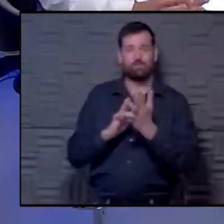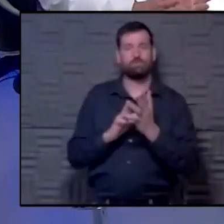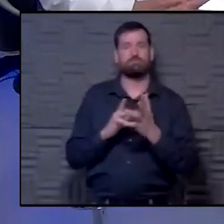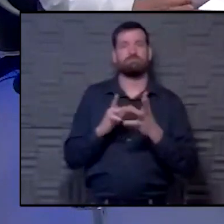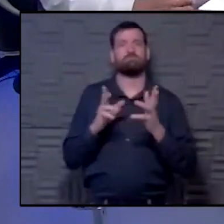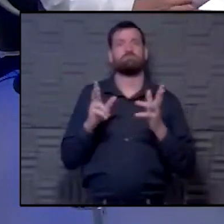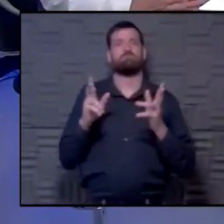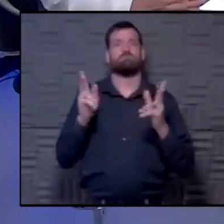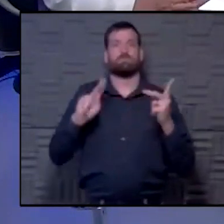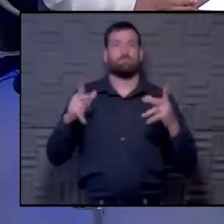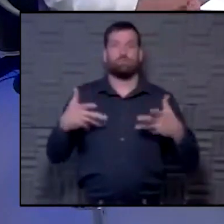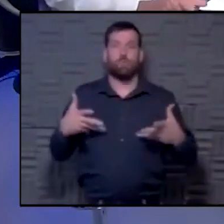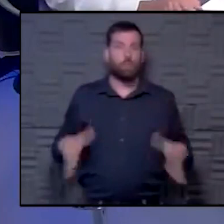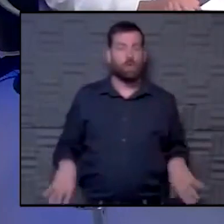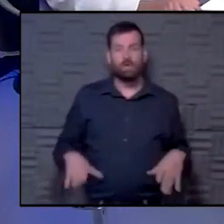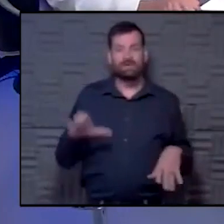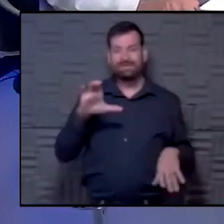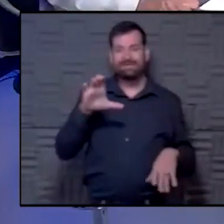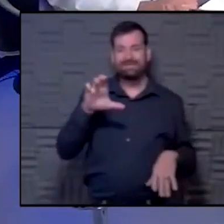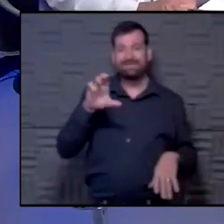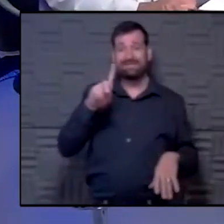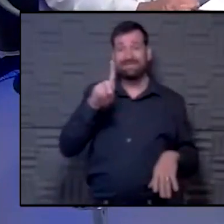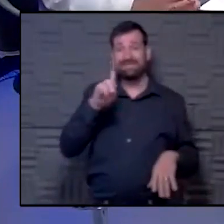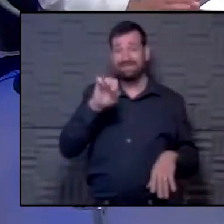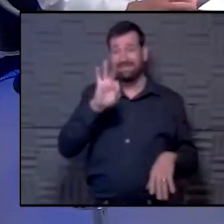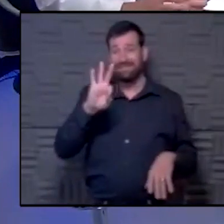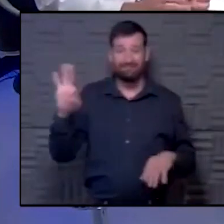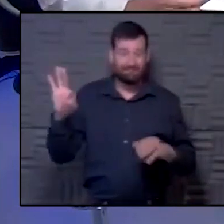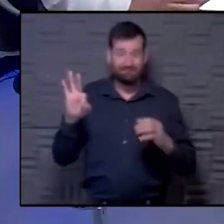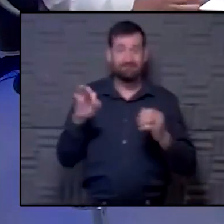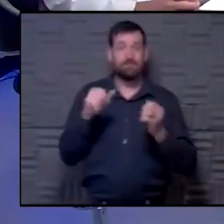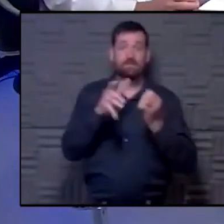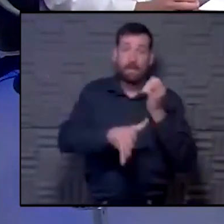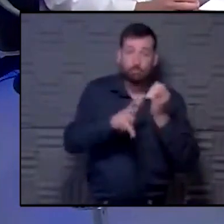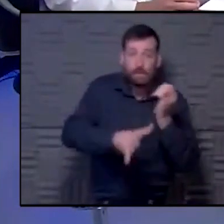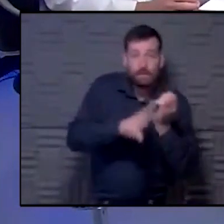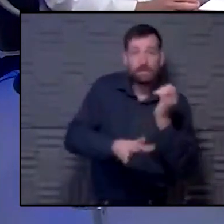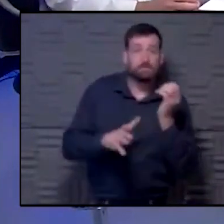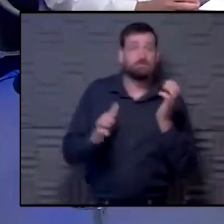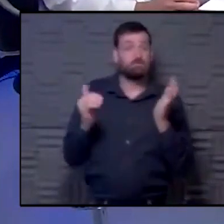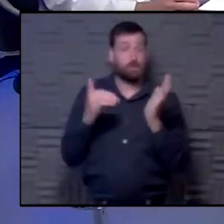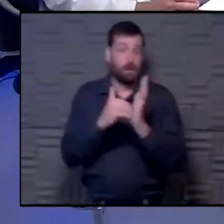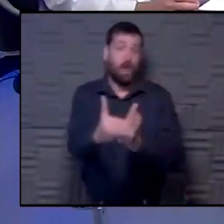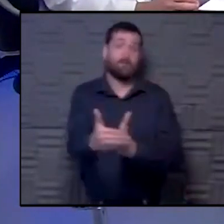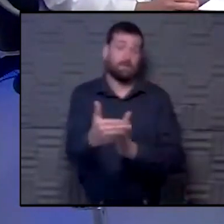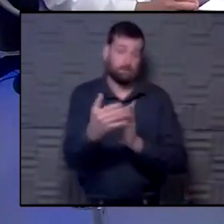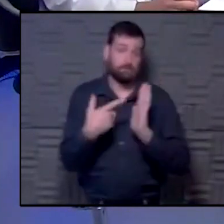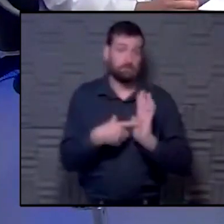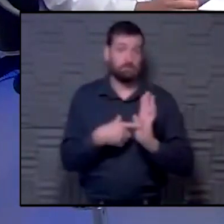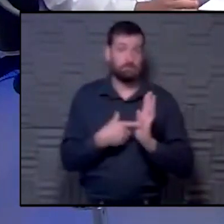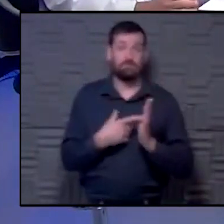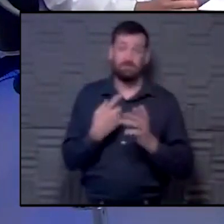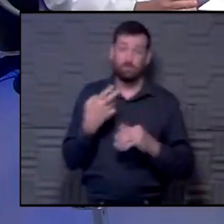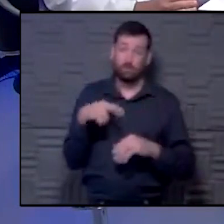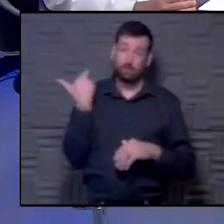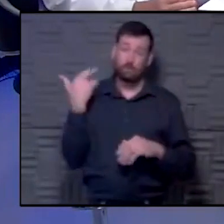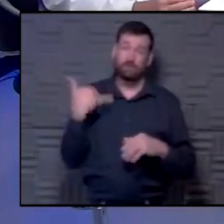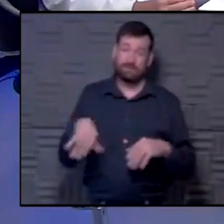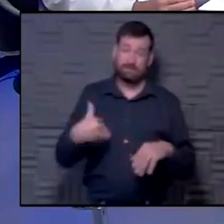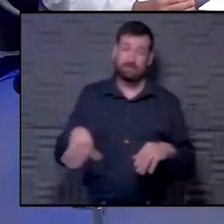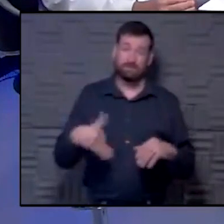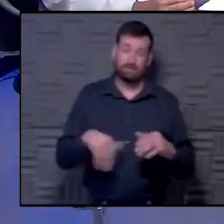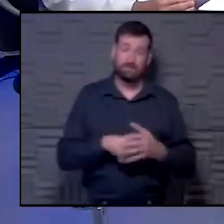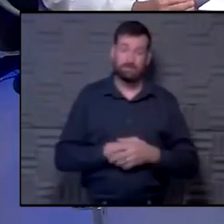wants C. diff diarrhea. That is a complication of most all of the antibiotics, and it's actually, pretty risky as well.